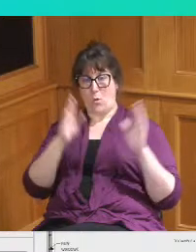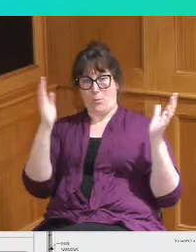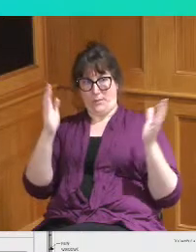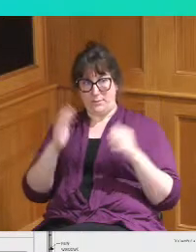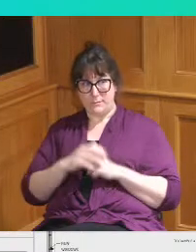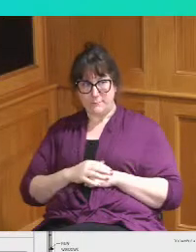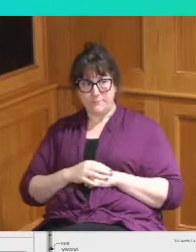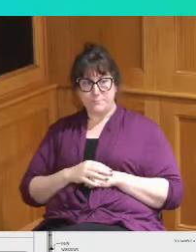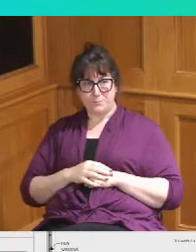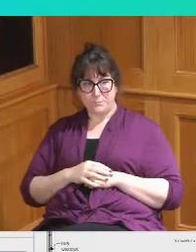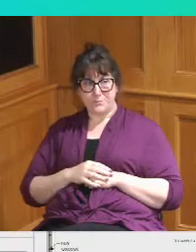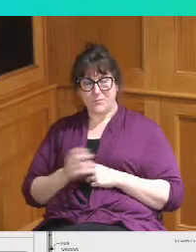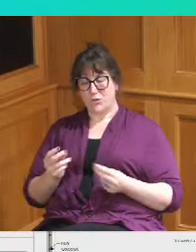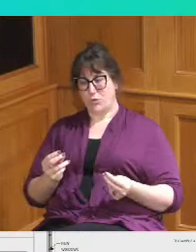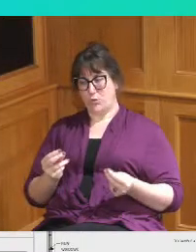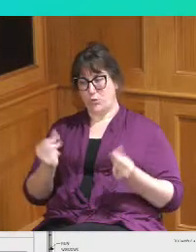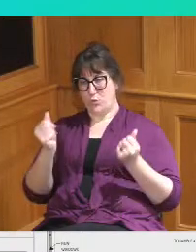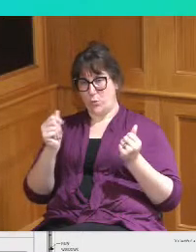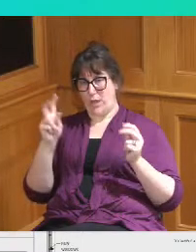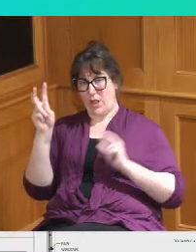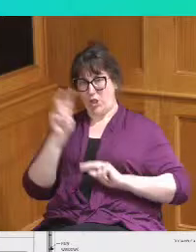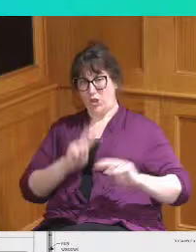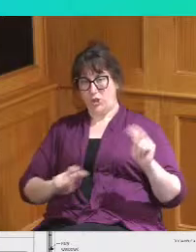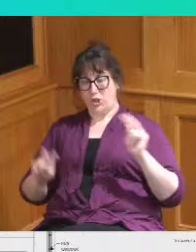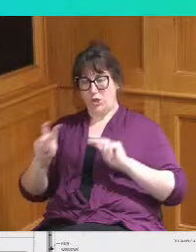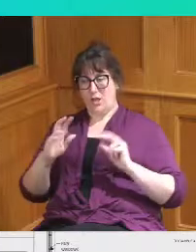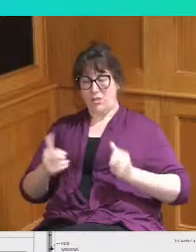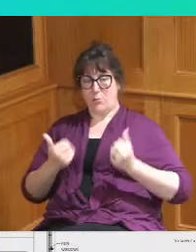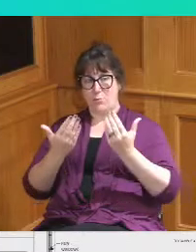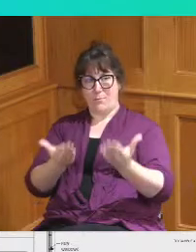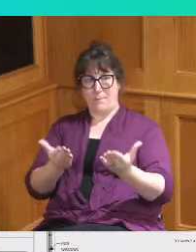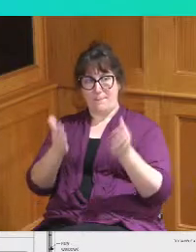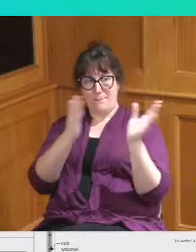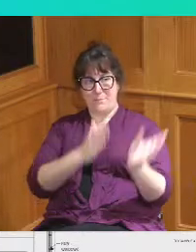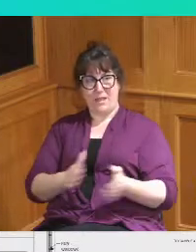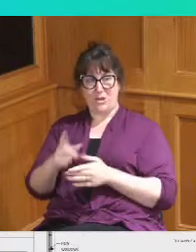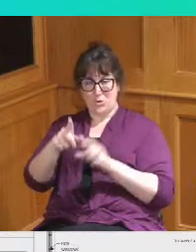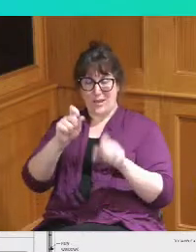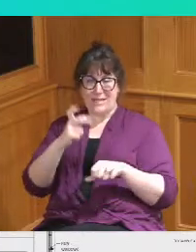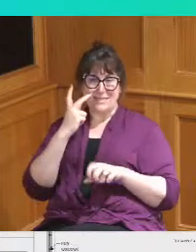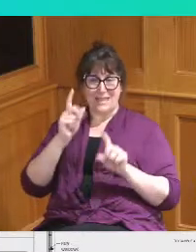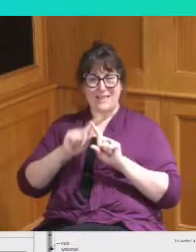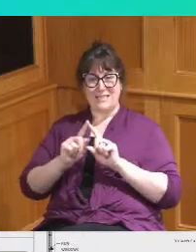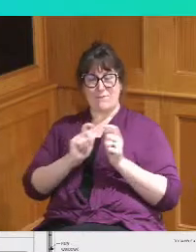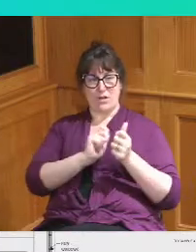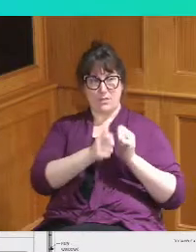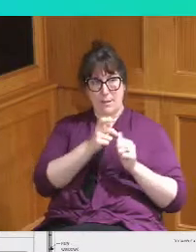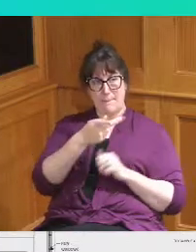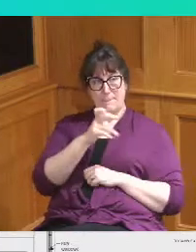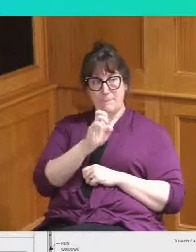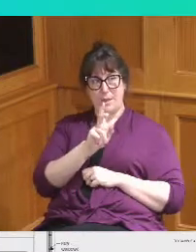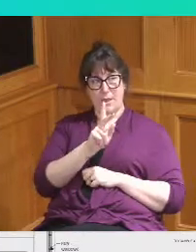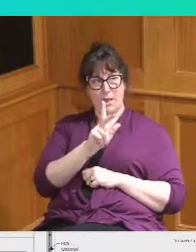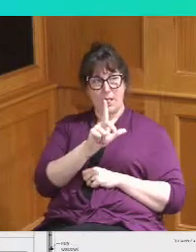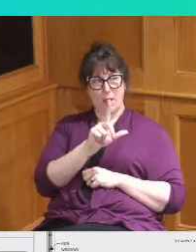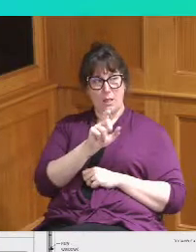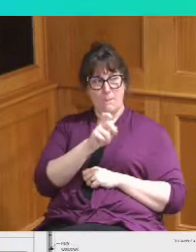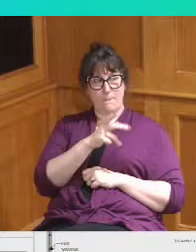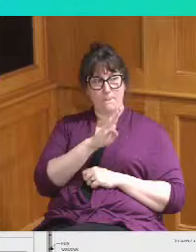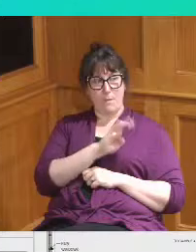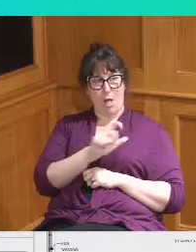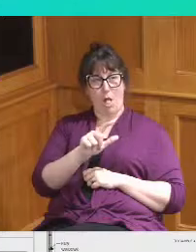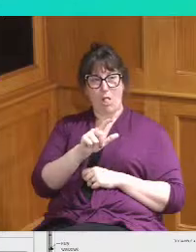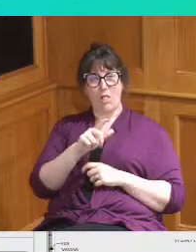And just sort of a quick look at the proposed plan. You can see the pickleball complex at the rear of the site along with the food truck